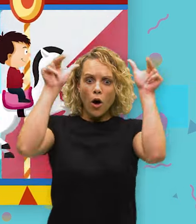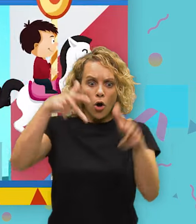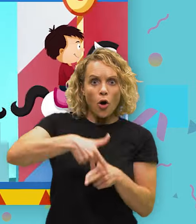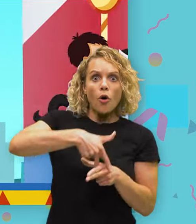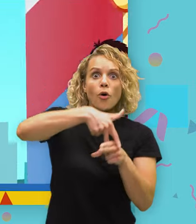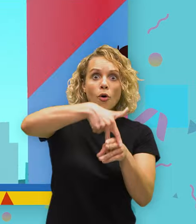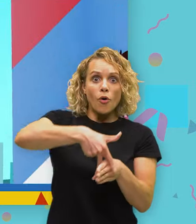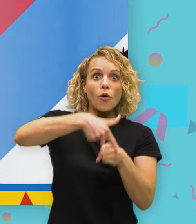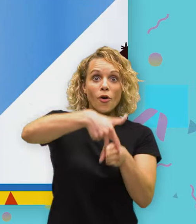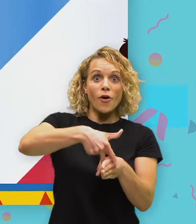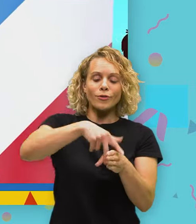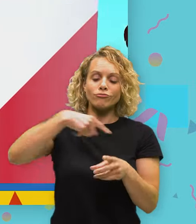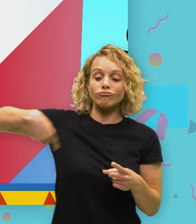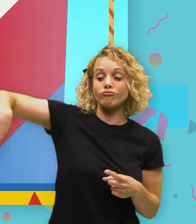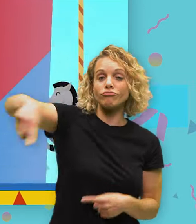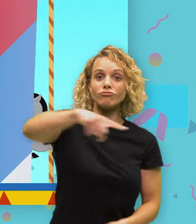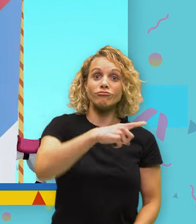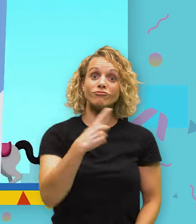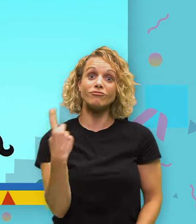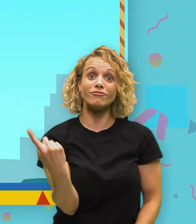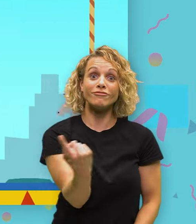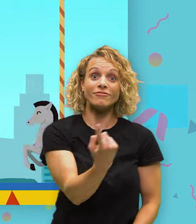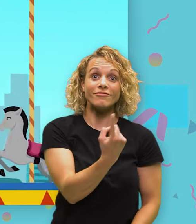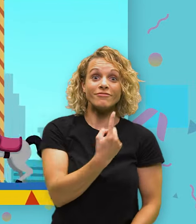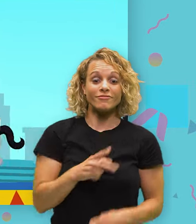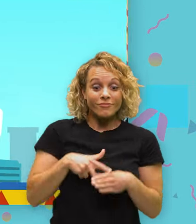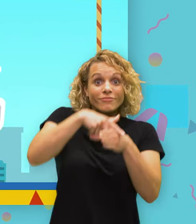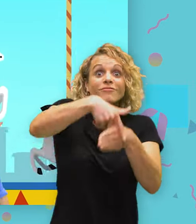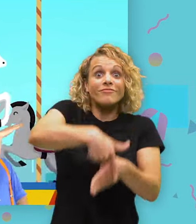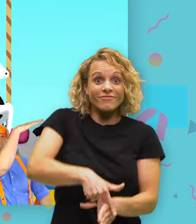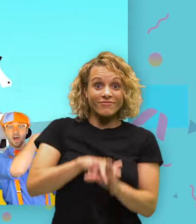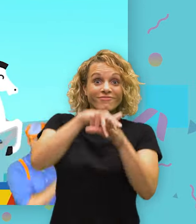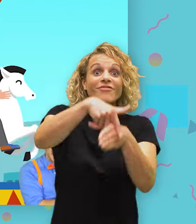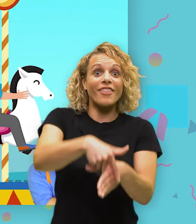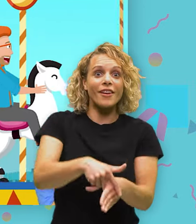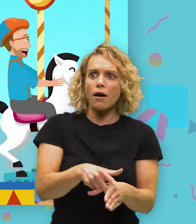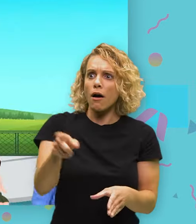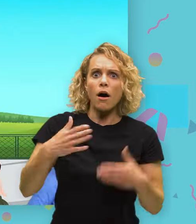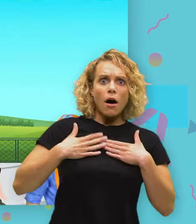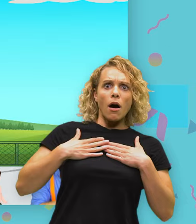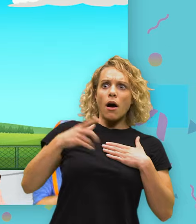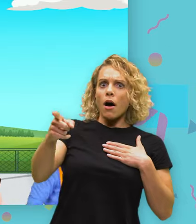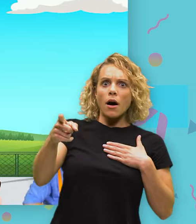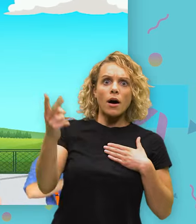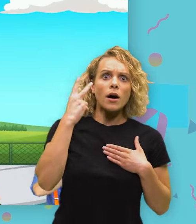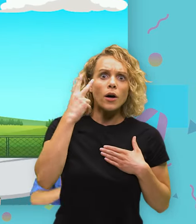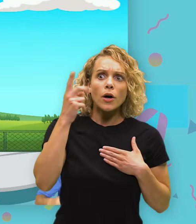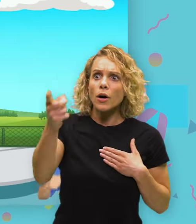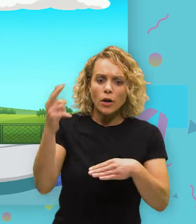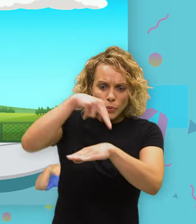let's ride a horse on the merry-go-round, making circles and going up and down. Me, oh